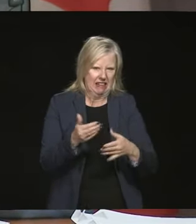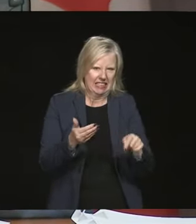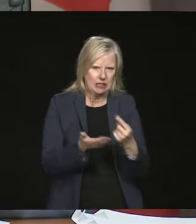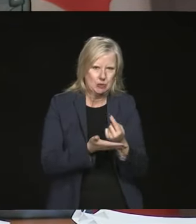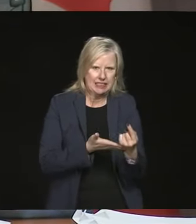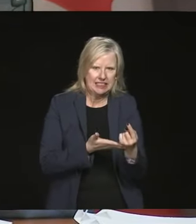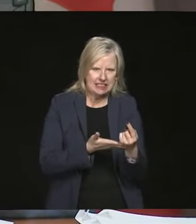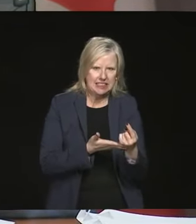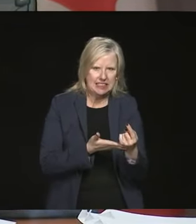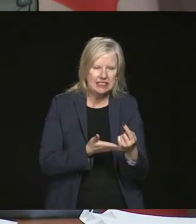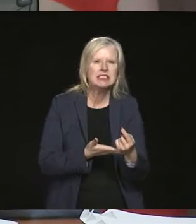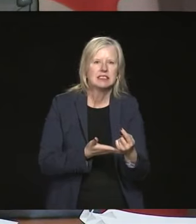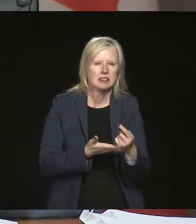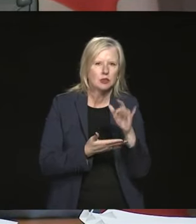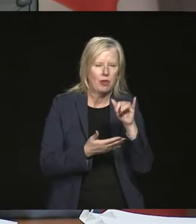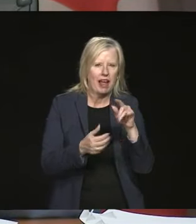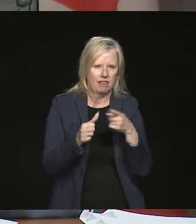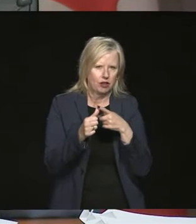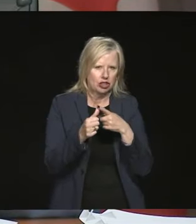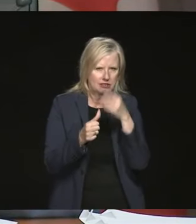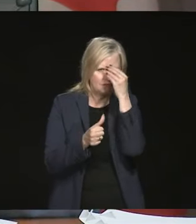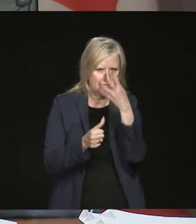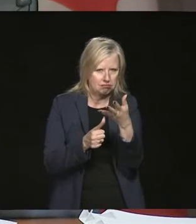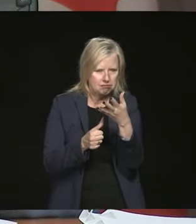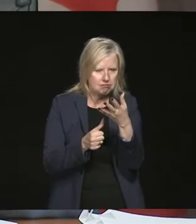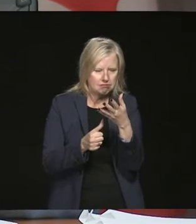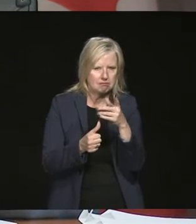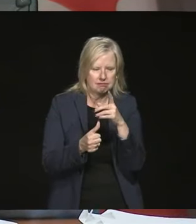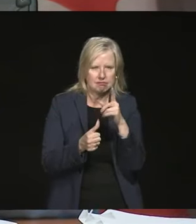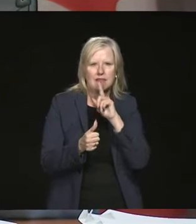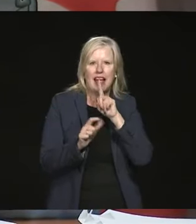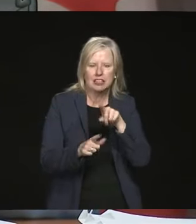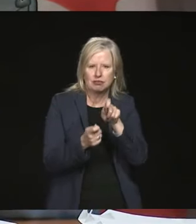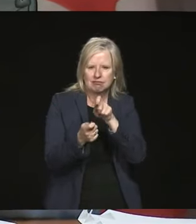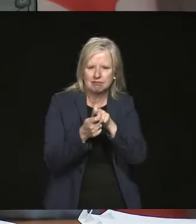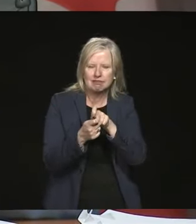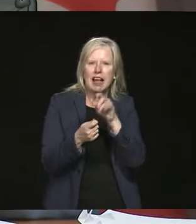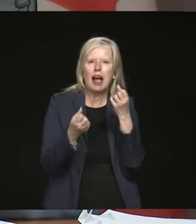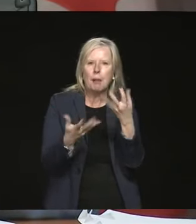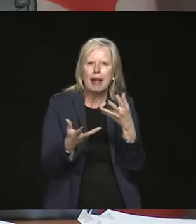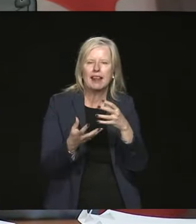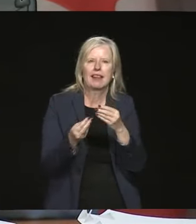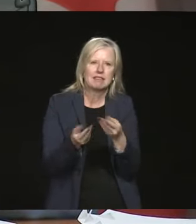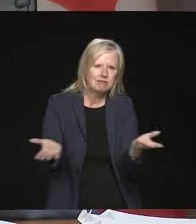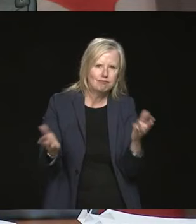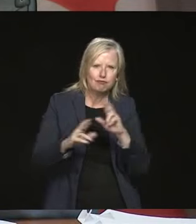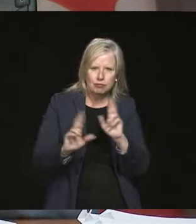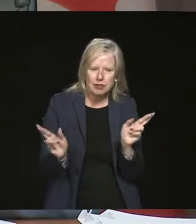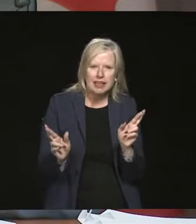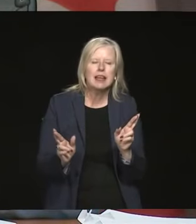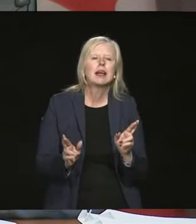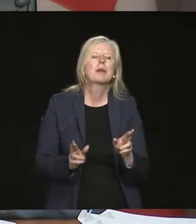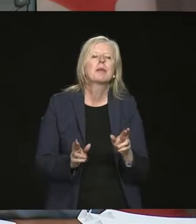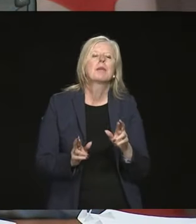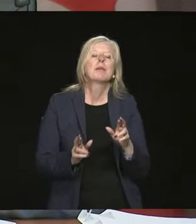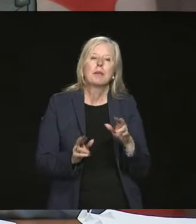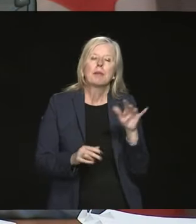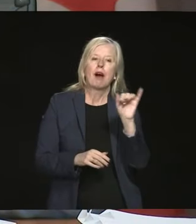first point to directly answer your question on numbers. But I want to give you a picture of the